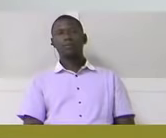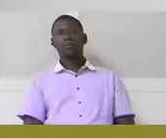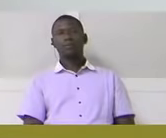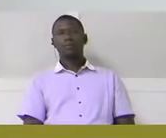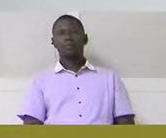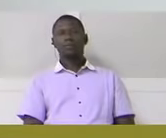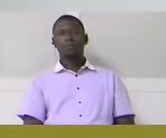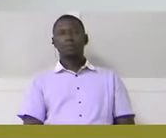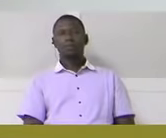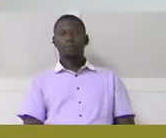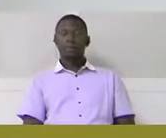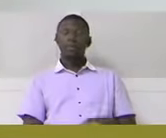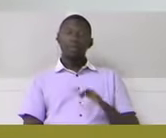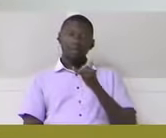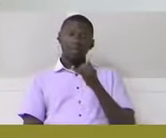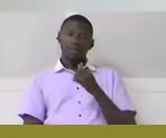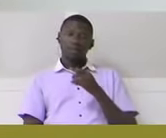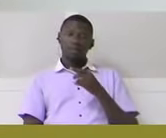that.